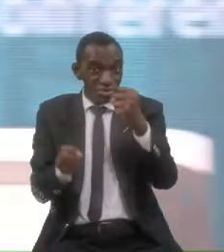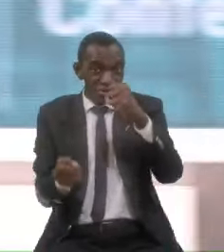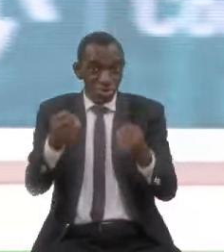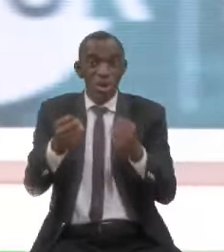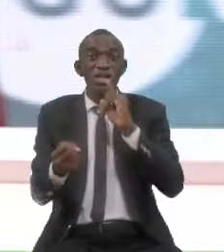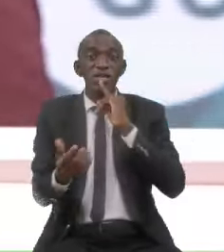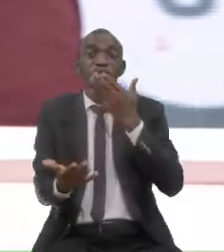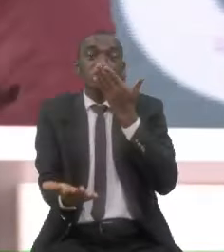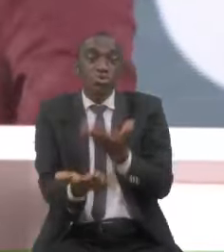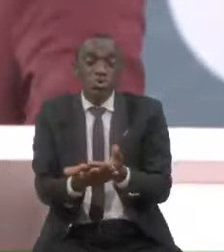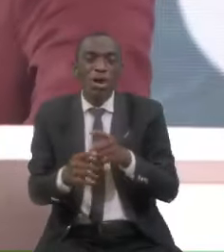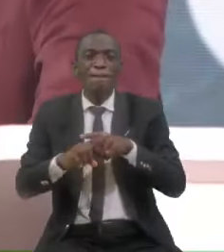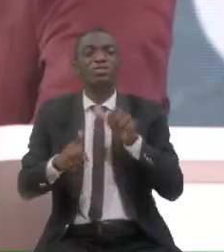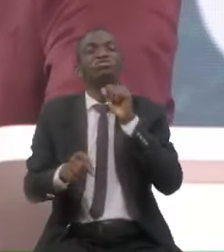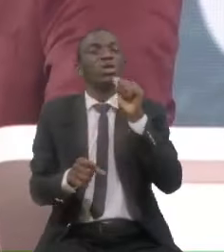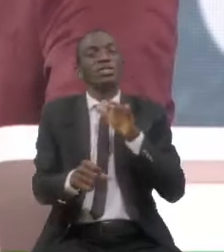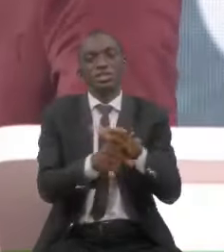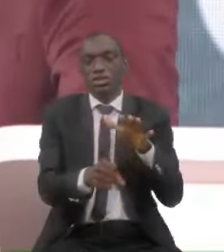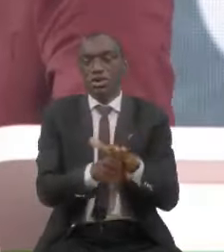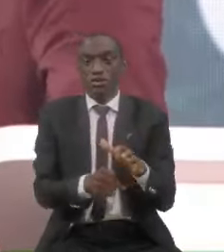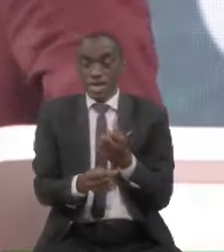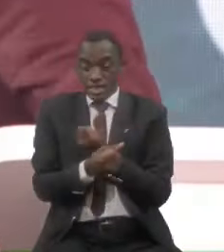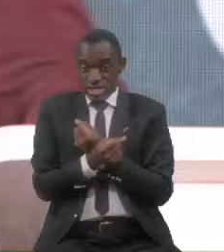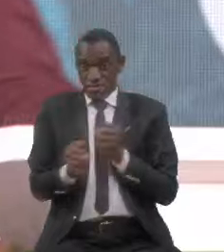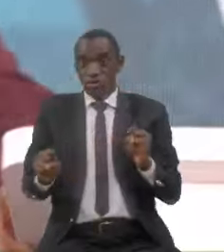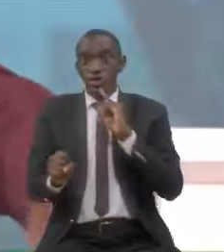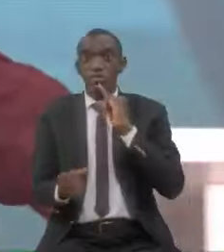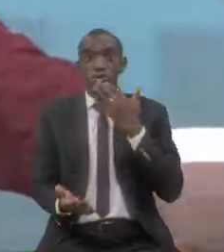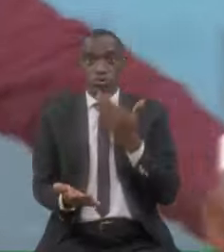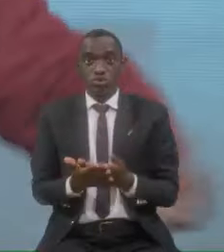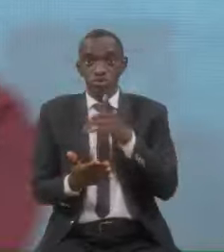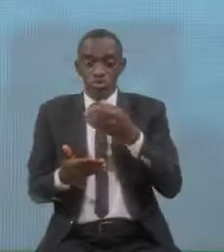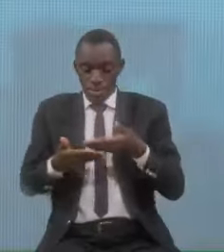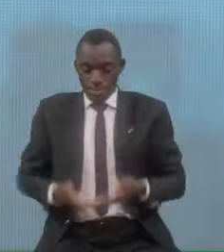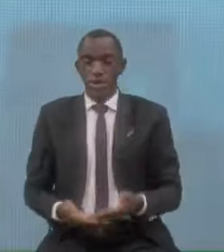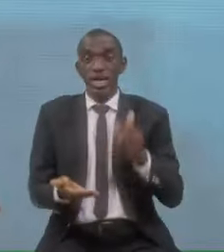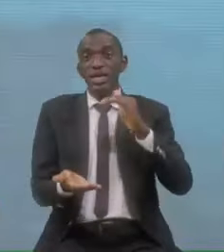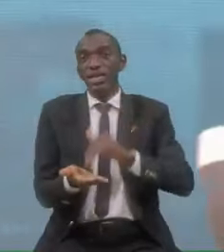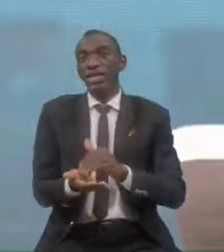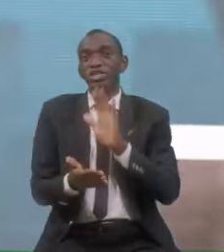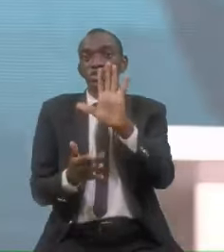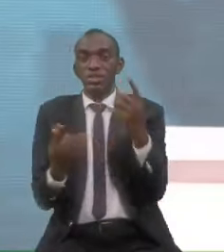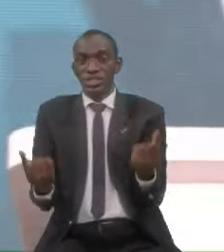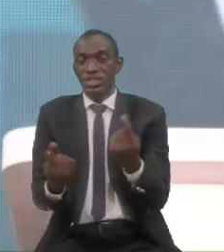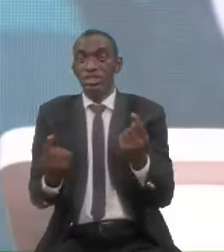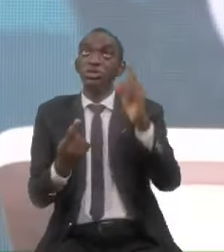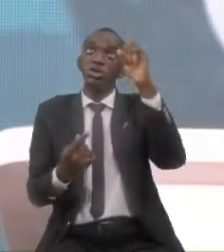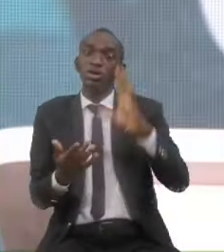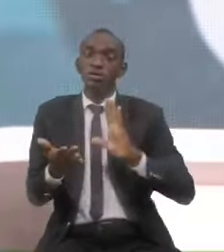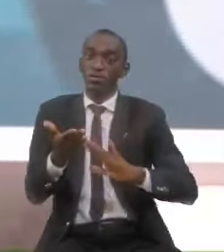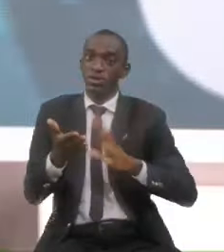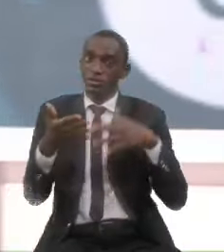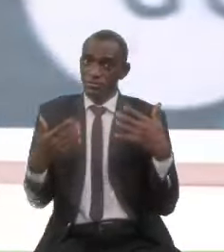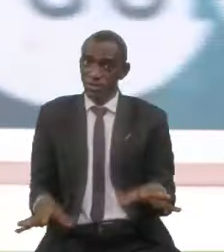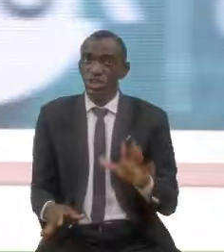You're born again, and your sins are forgiven, and your past is taken care of. But he wants to take care of the